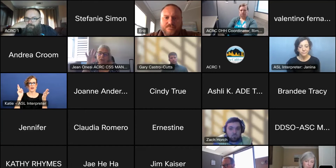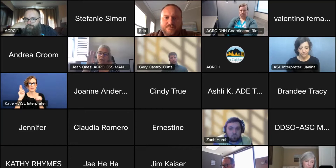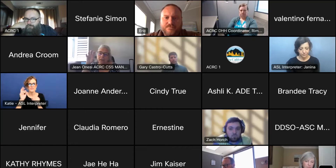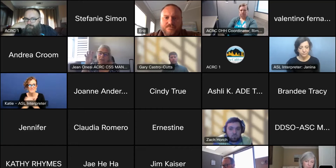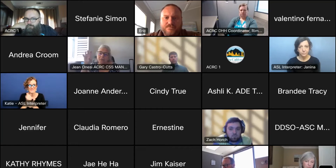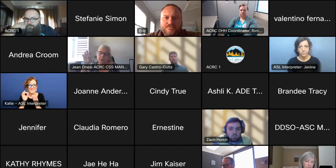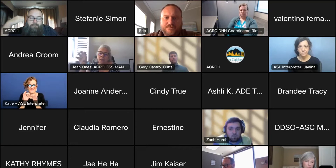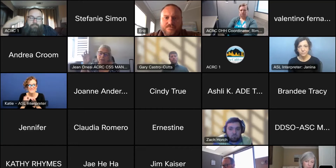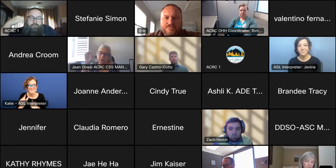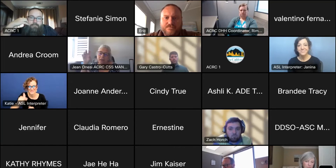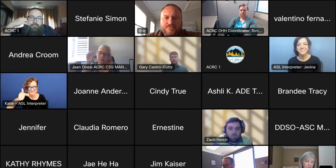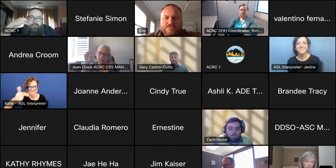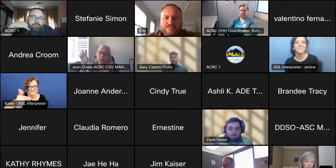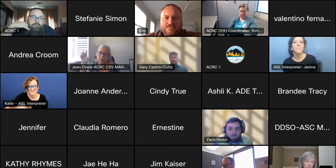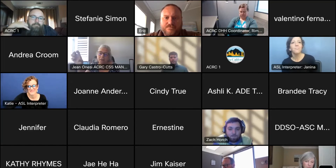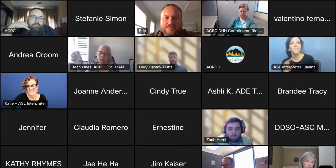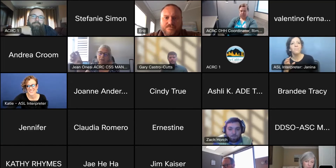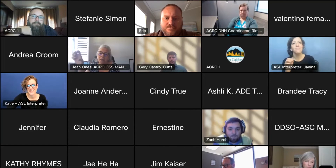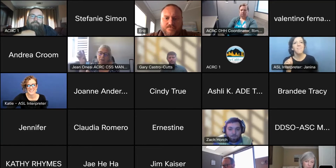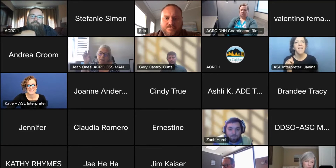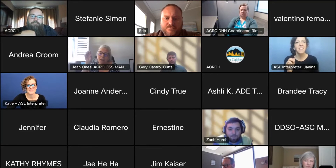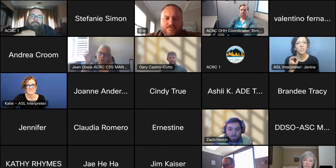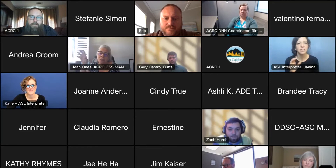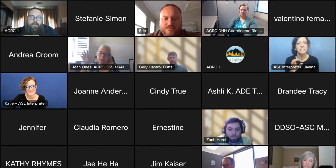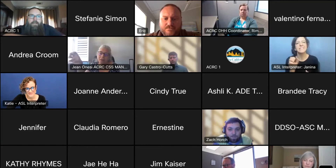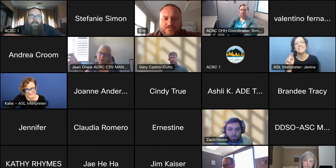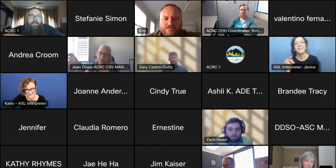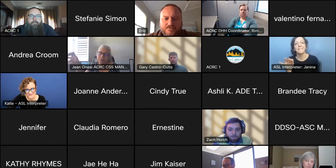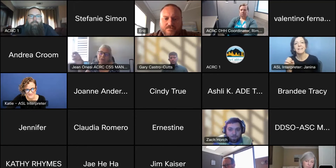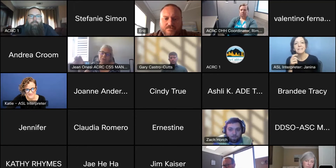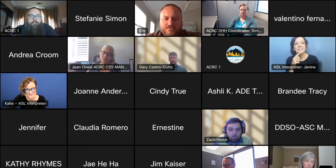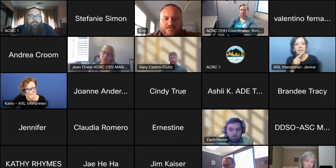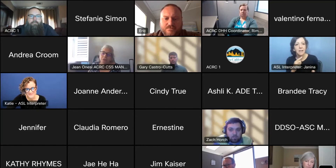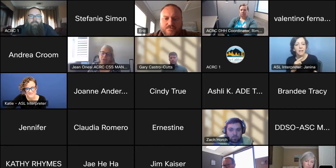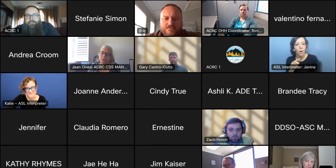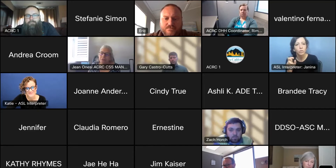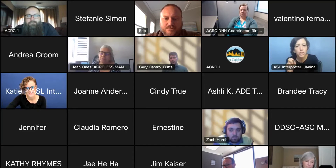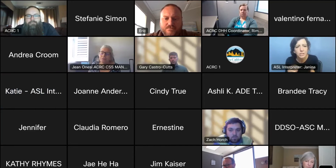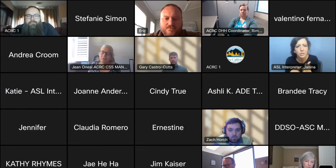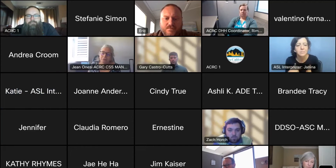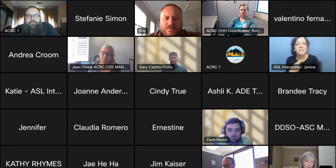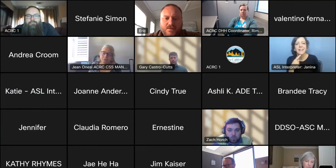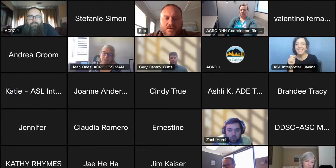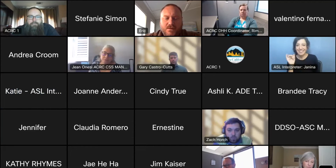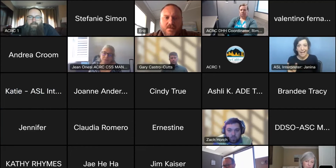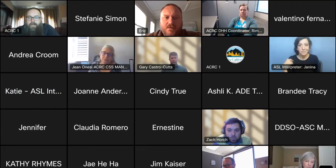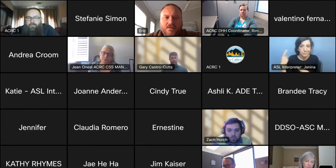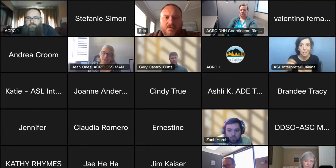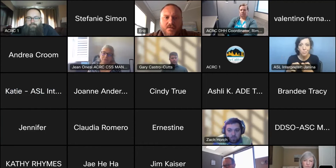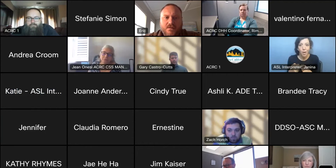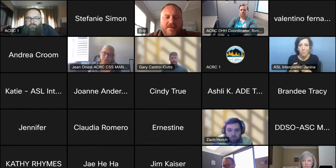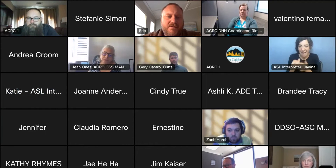concern, John, on how to keep that alive data updated. Yeah. And so, Yep. Eric,